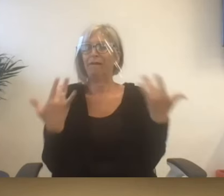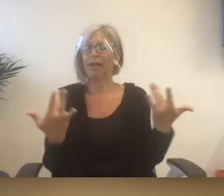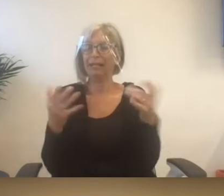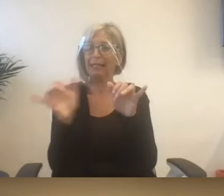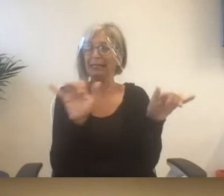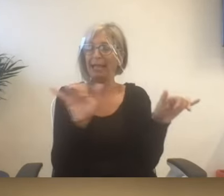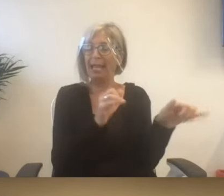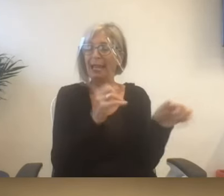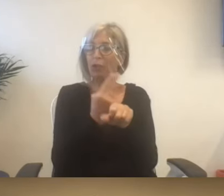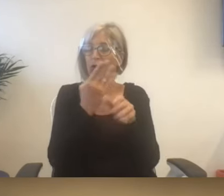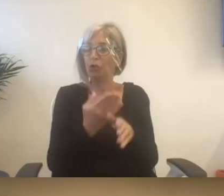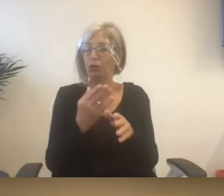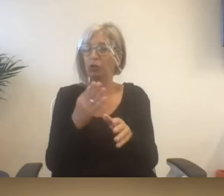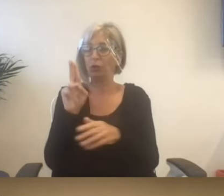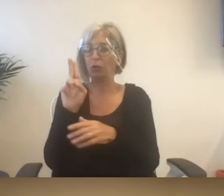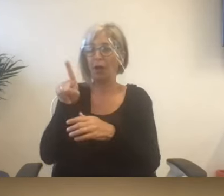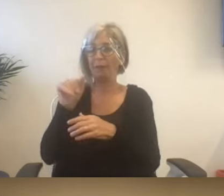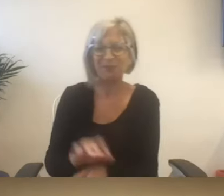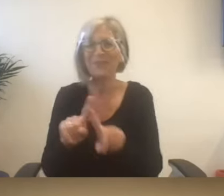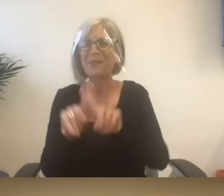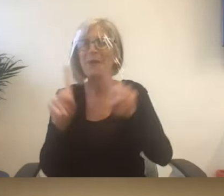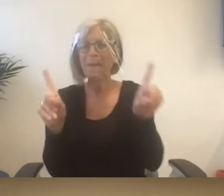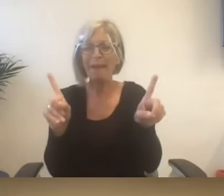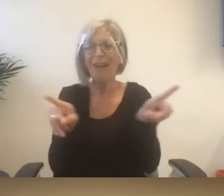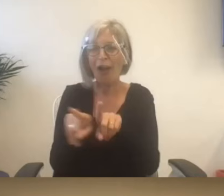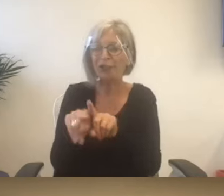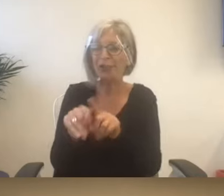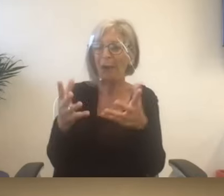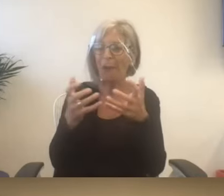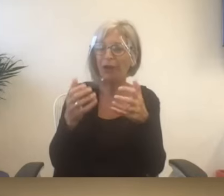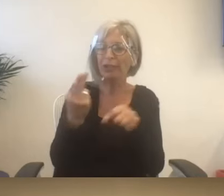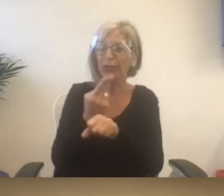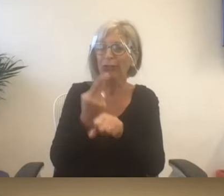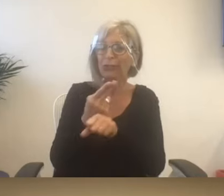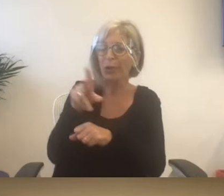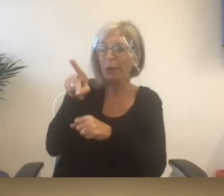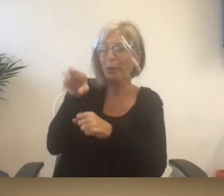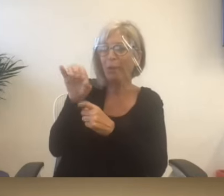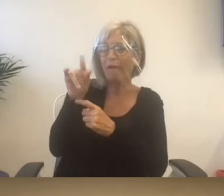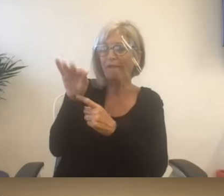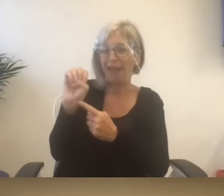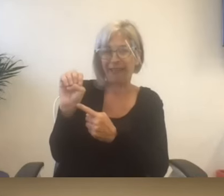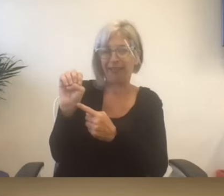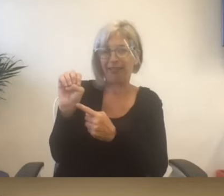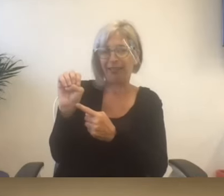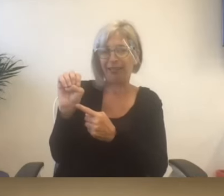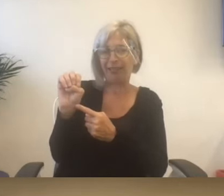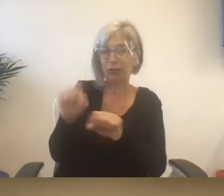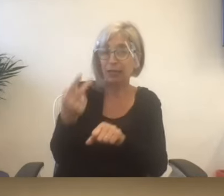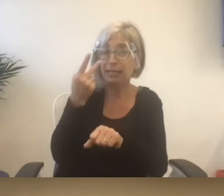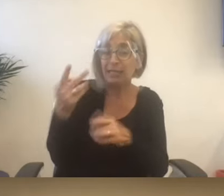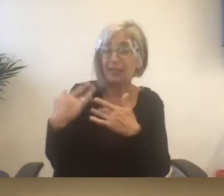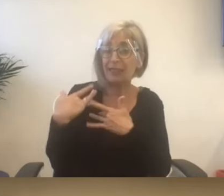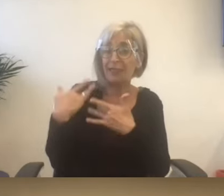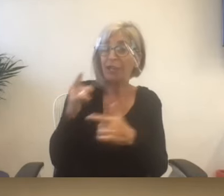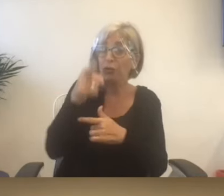able to update and delete their own events. I also wanted a small user profile page that you can go to where you can see the events